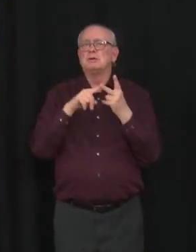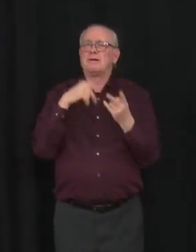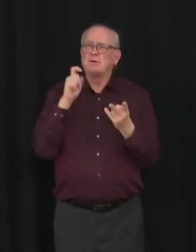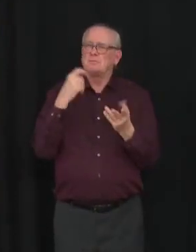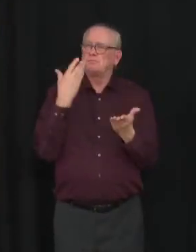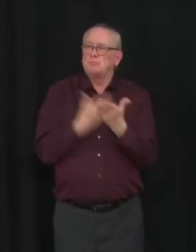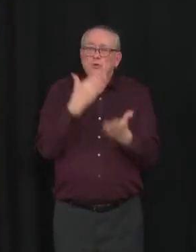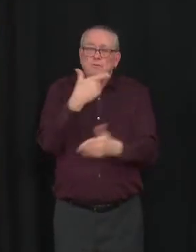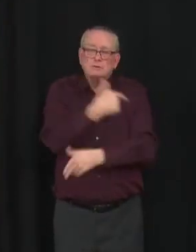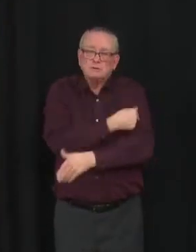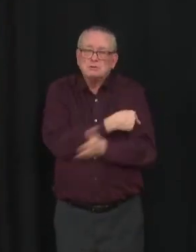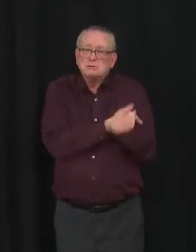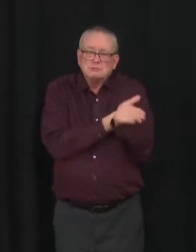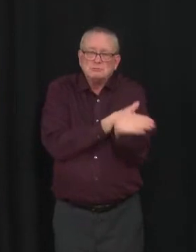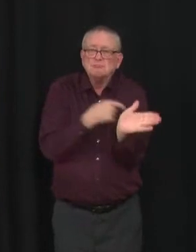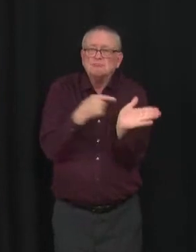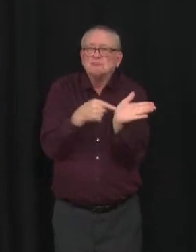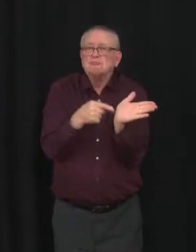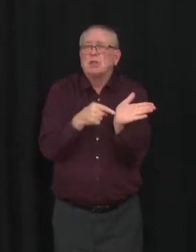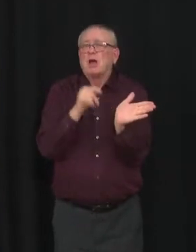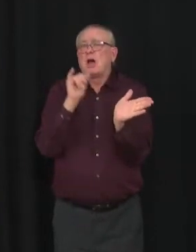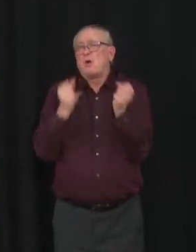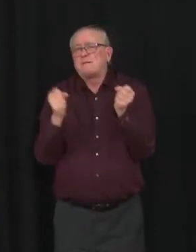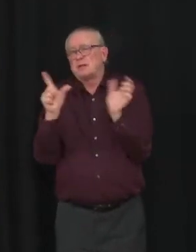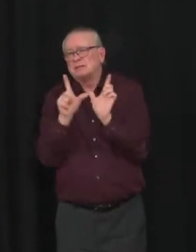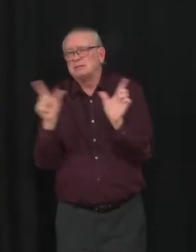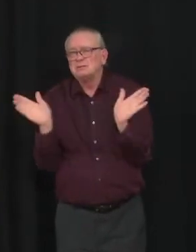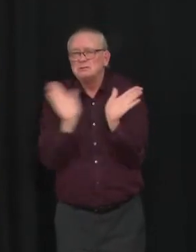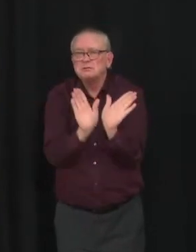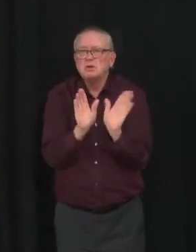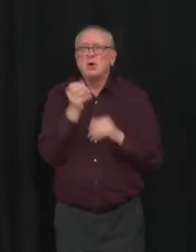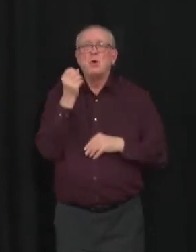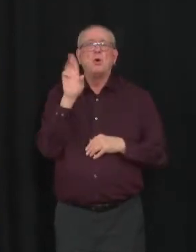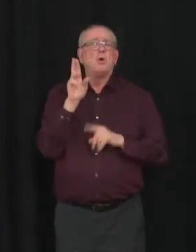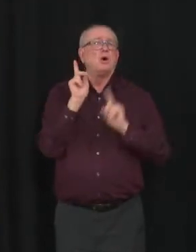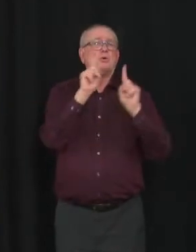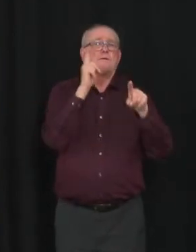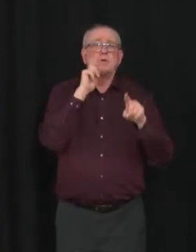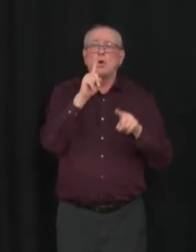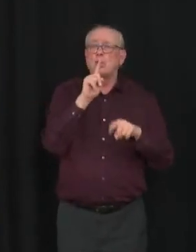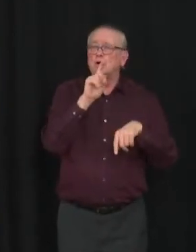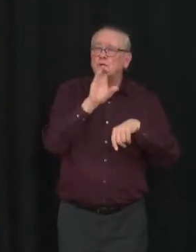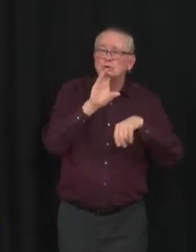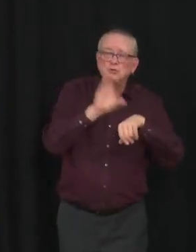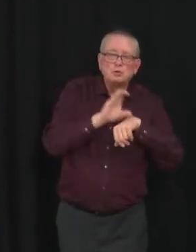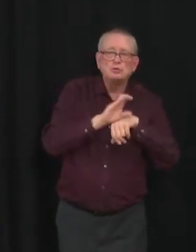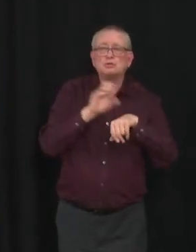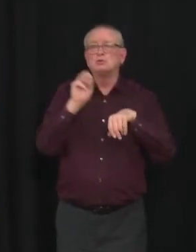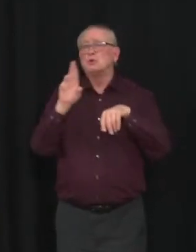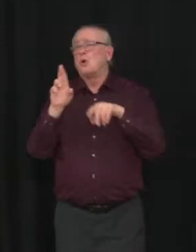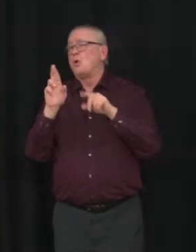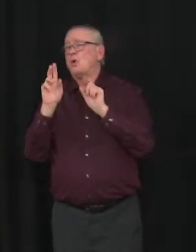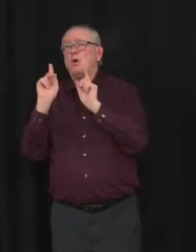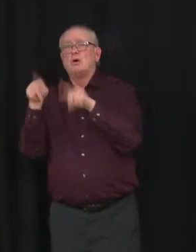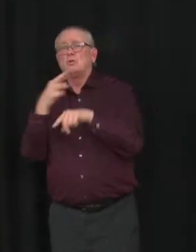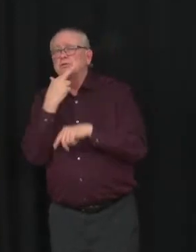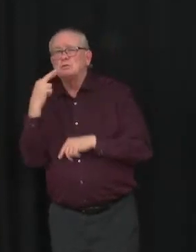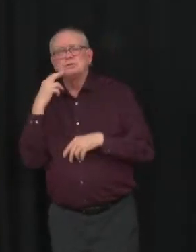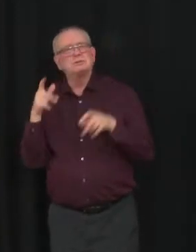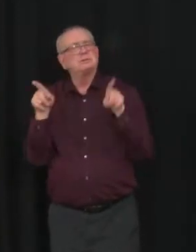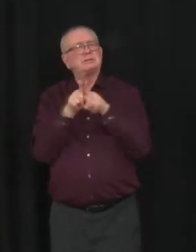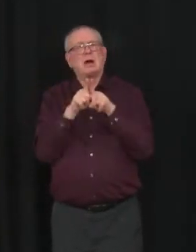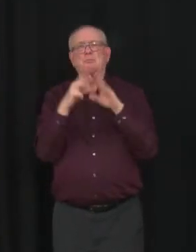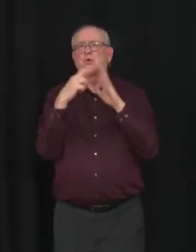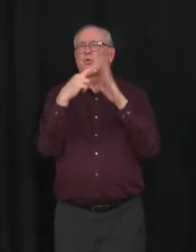retail businesses and places of worship, weddings and funerals, and indoor social events, as well as the requirement to work from